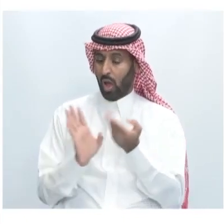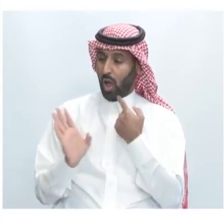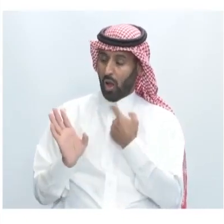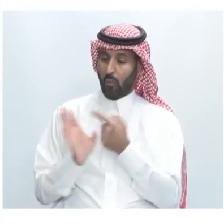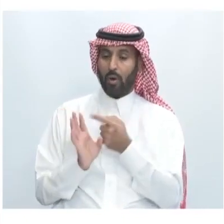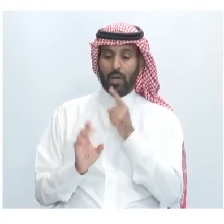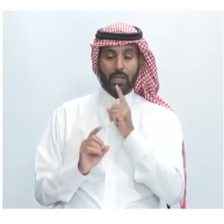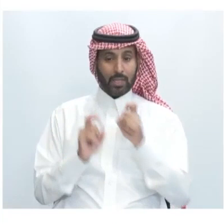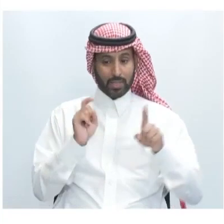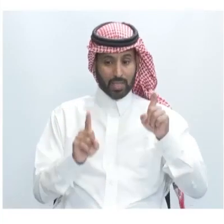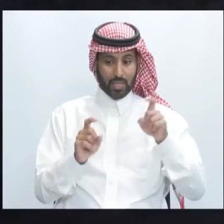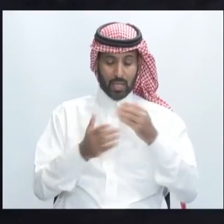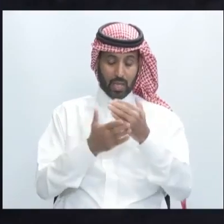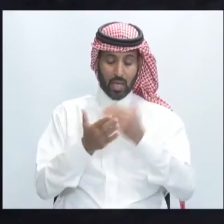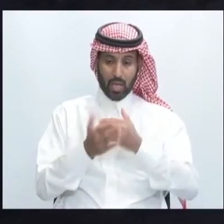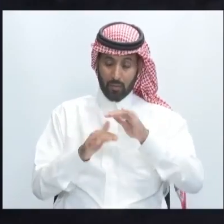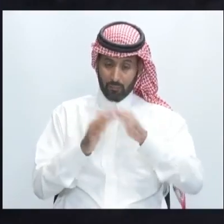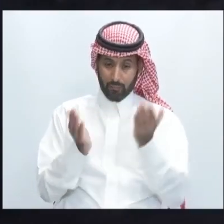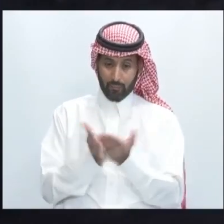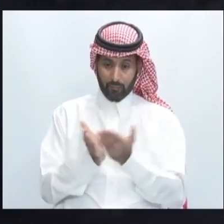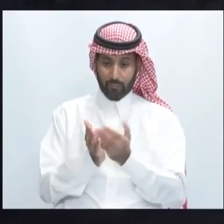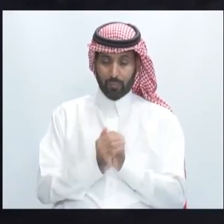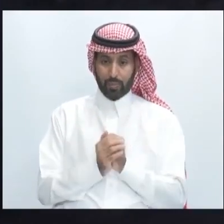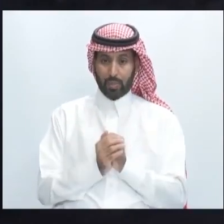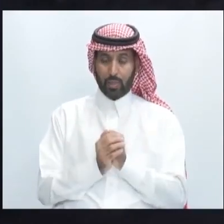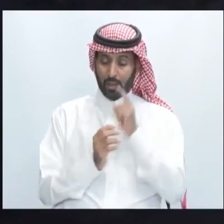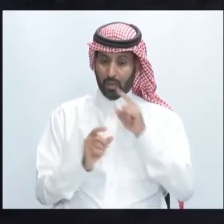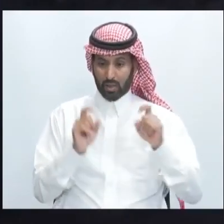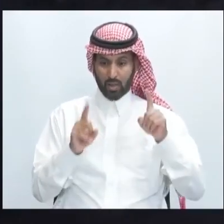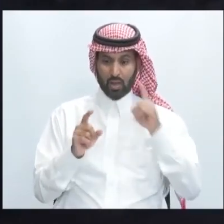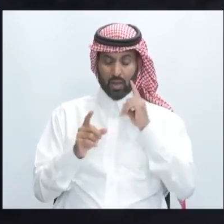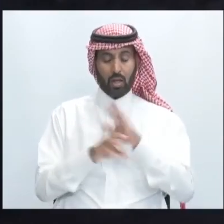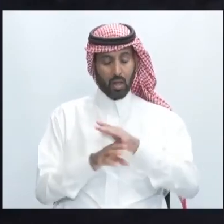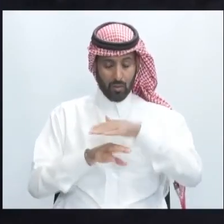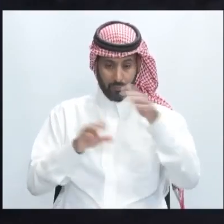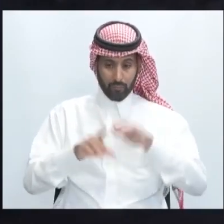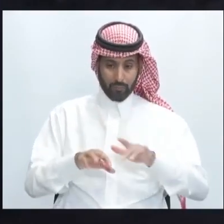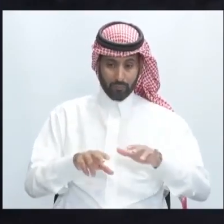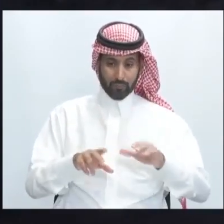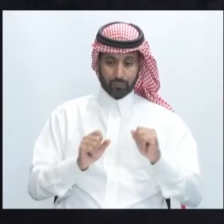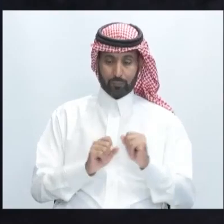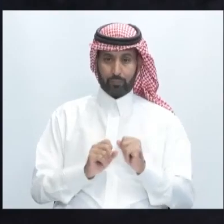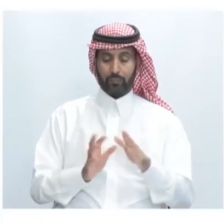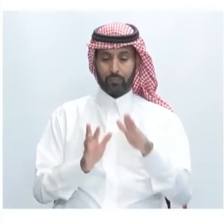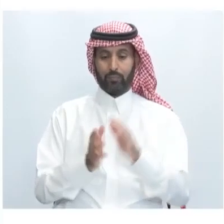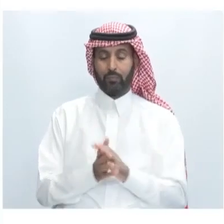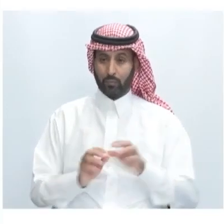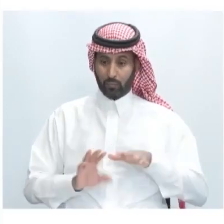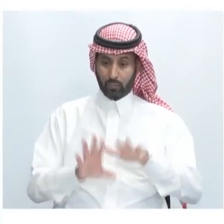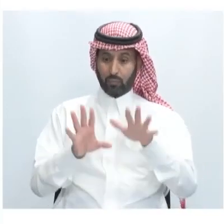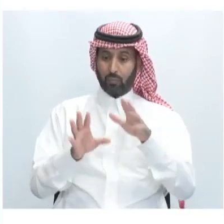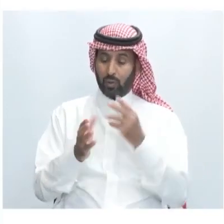internet site. So, internet website. Yes, that's correct. We